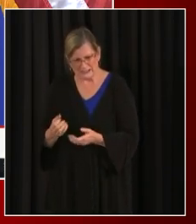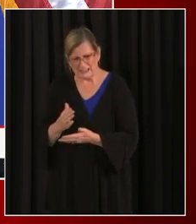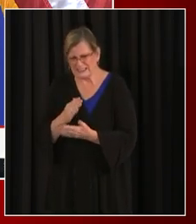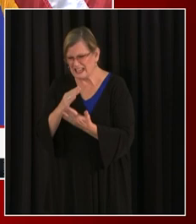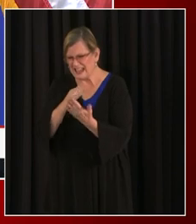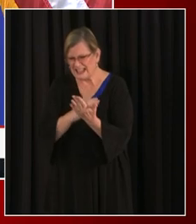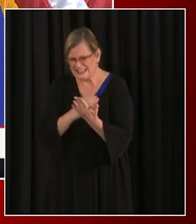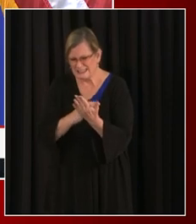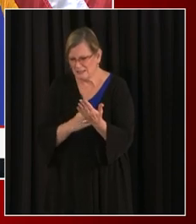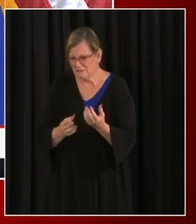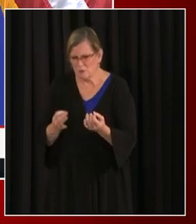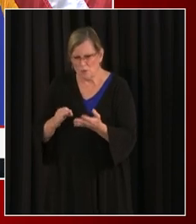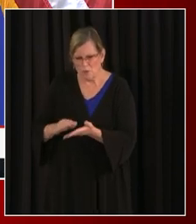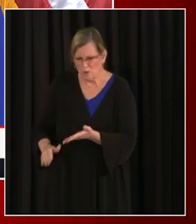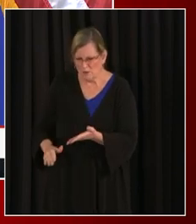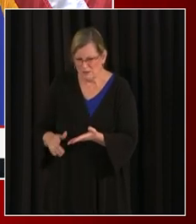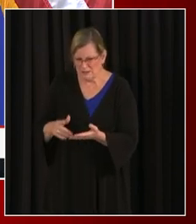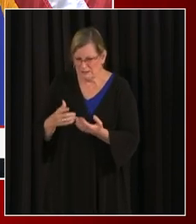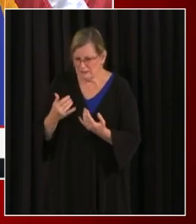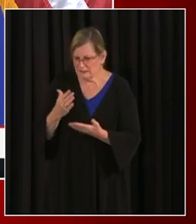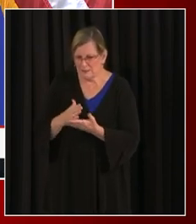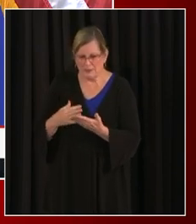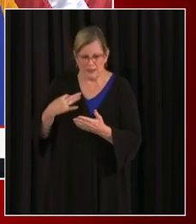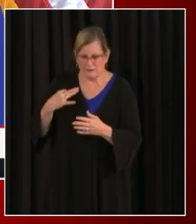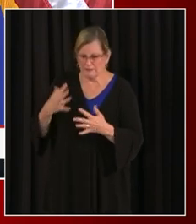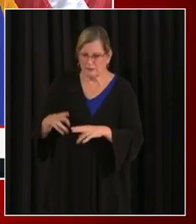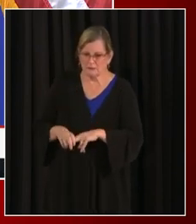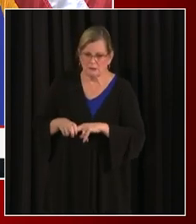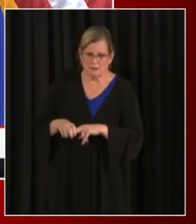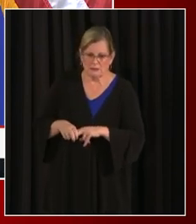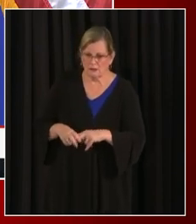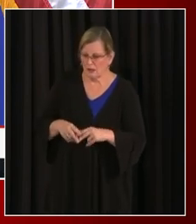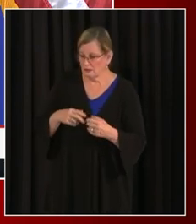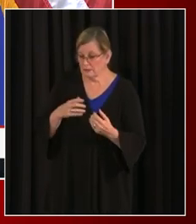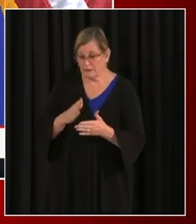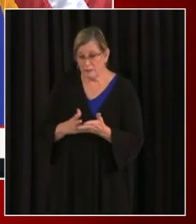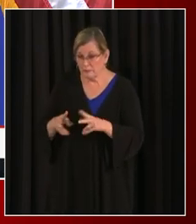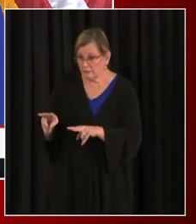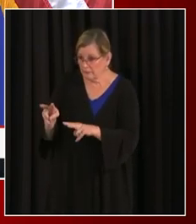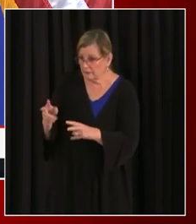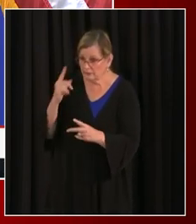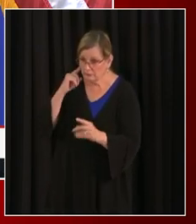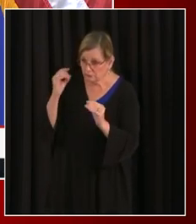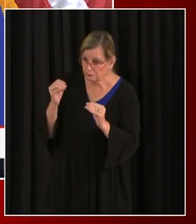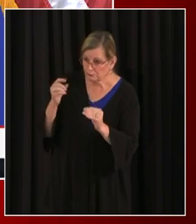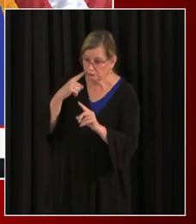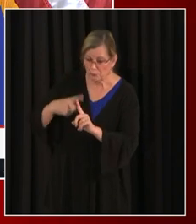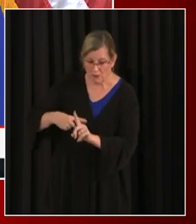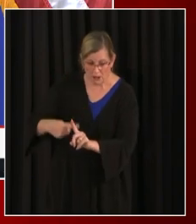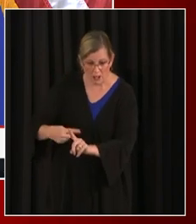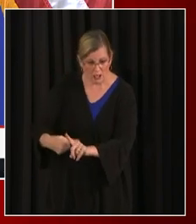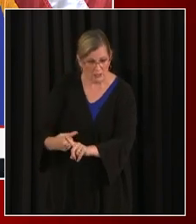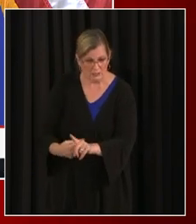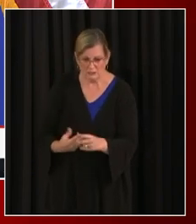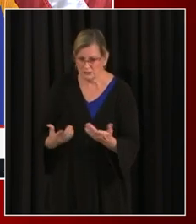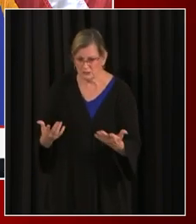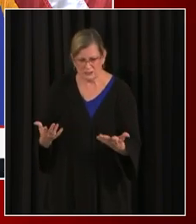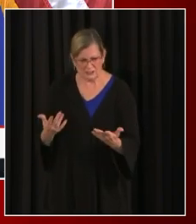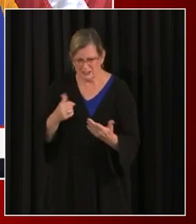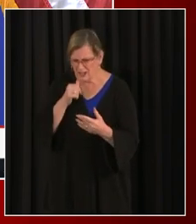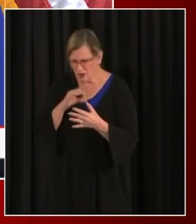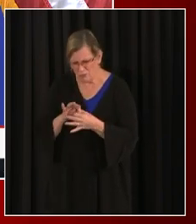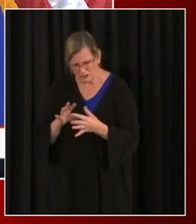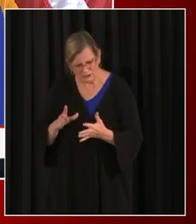waivers, applications that have been sitting on somebody's desk for months that you're clearly using. And not only have you not released it,